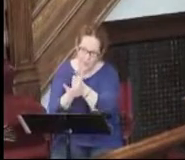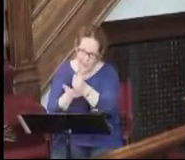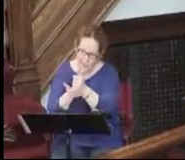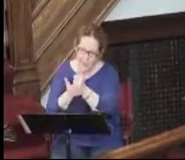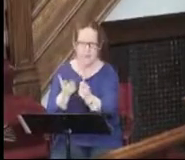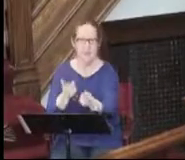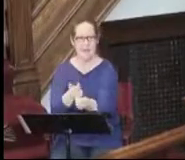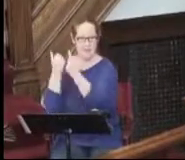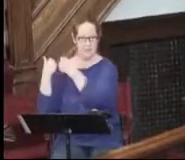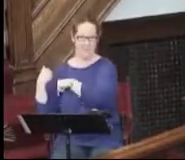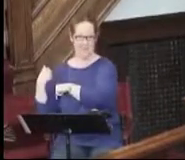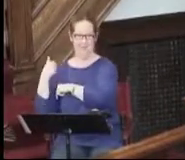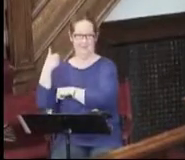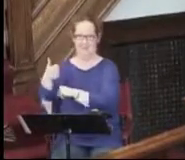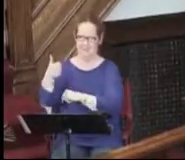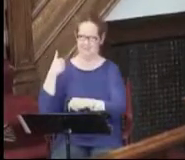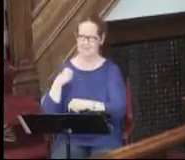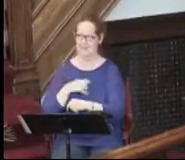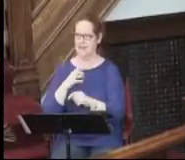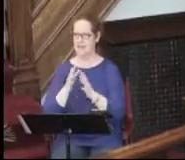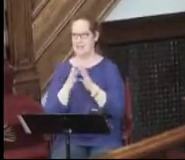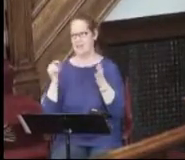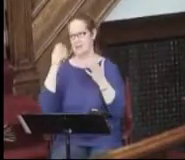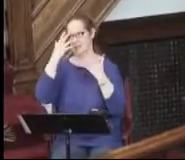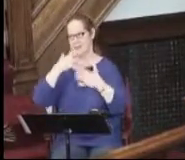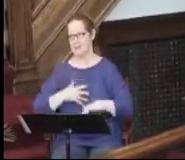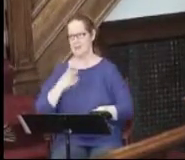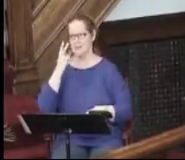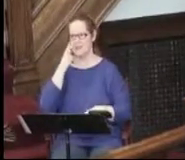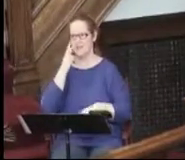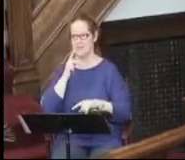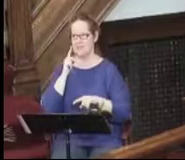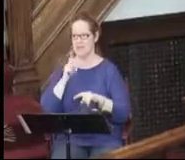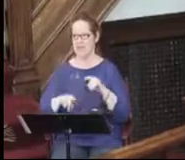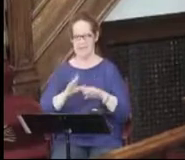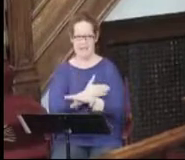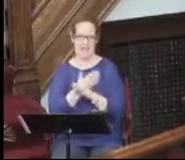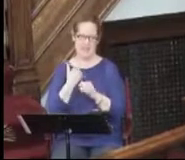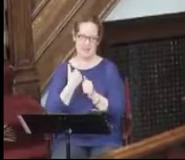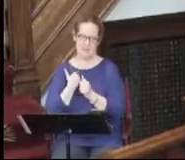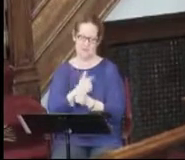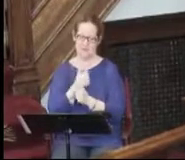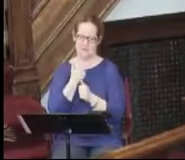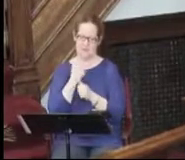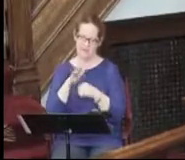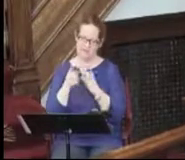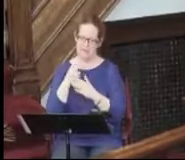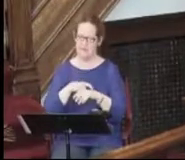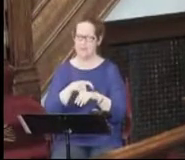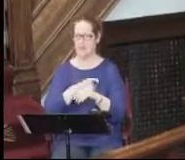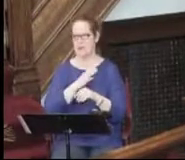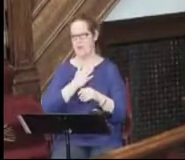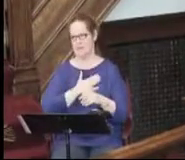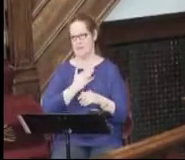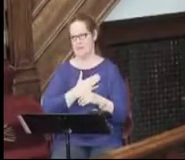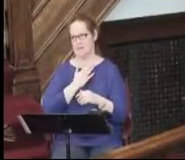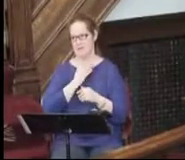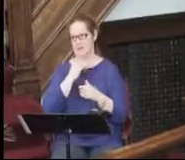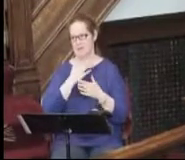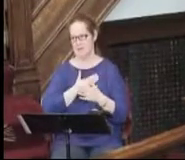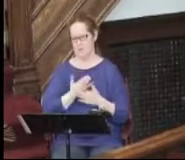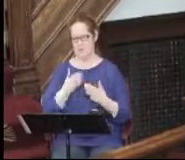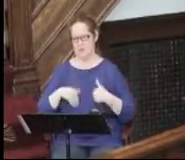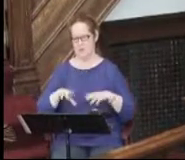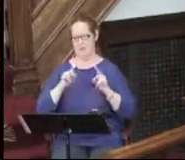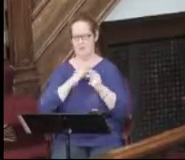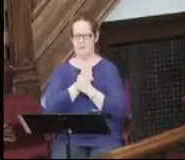loyal team. As much as I am sad to see he isn't able to sing with us every opportunity, I am surely thankful he is willing to sacrifice his